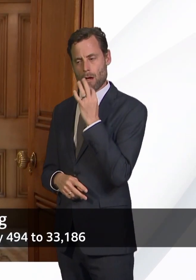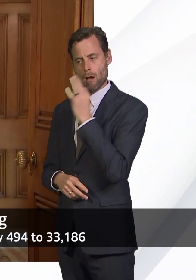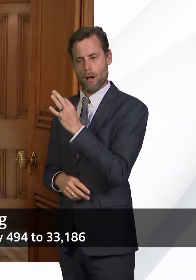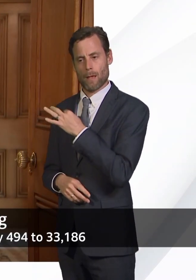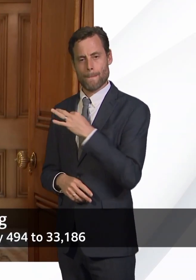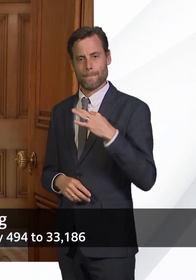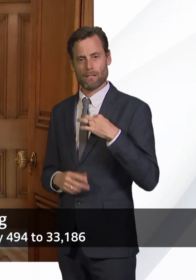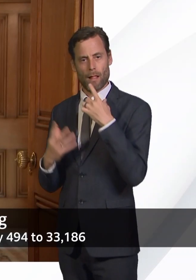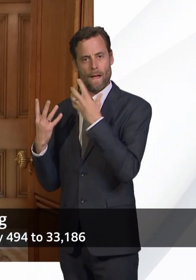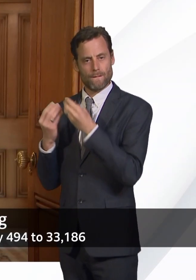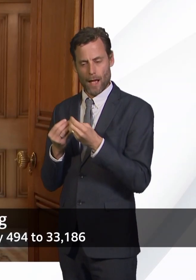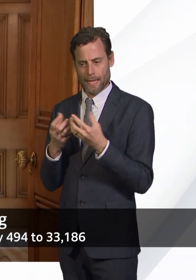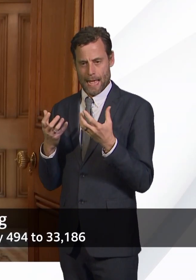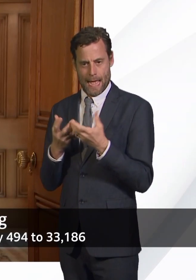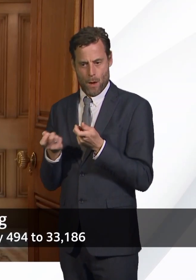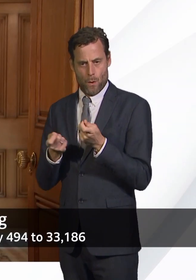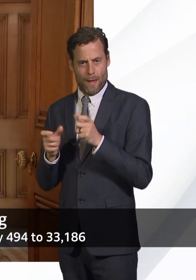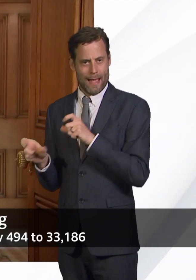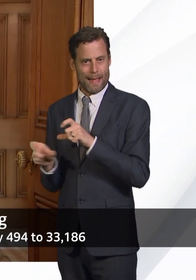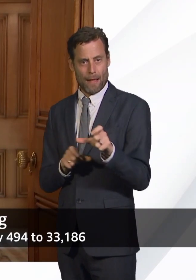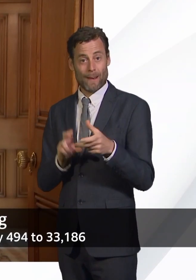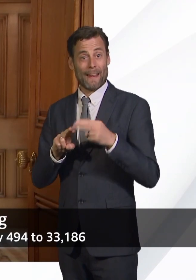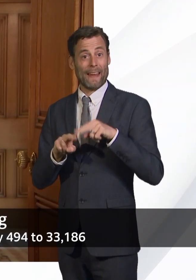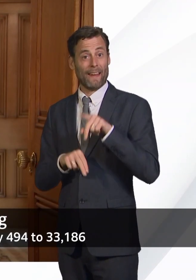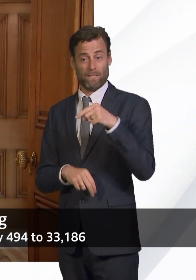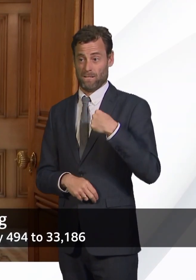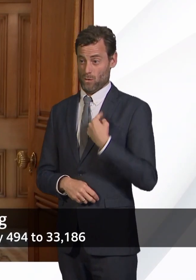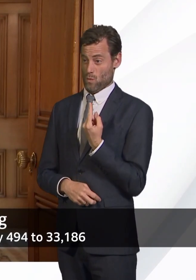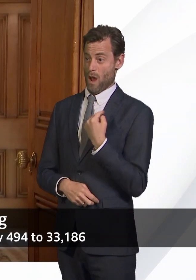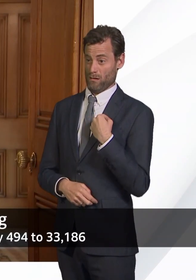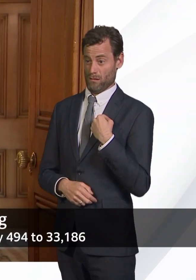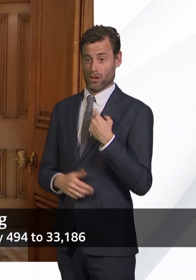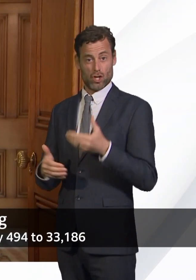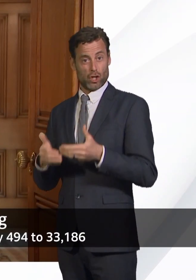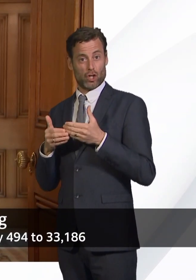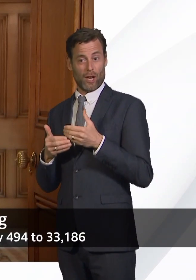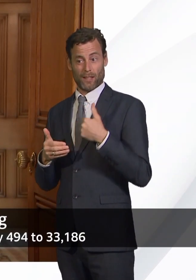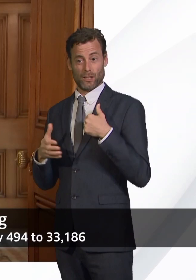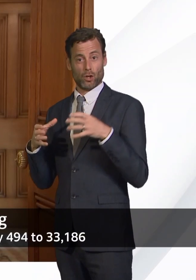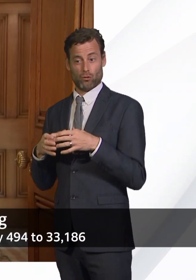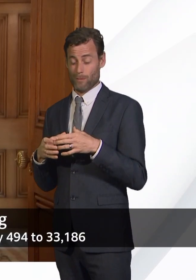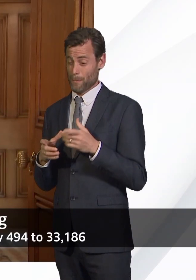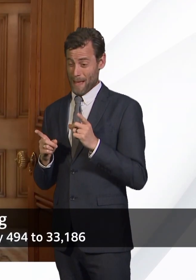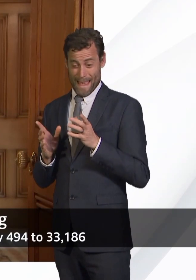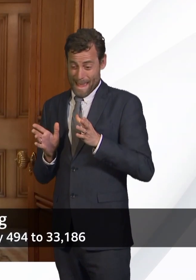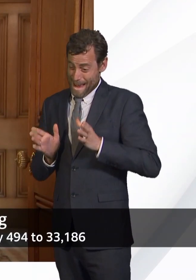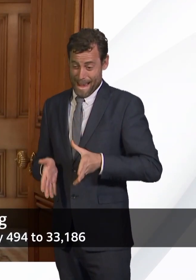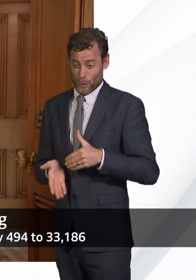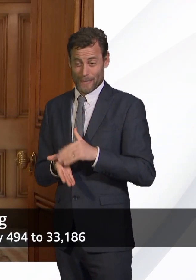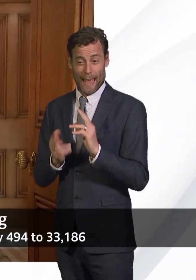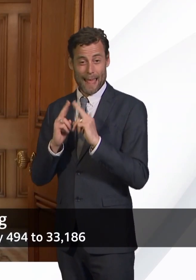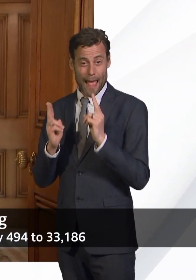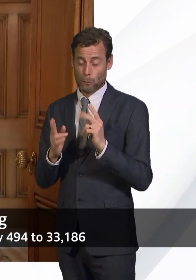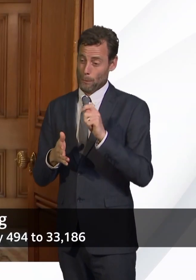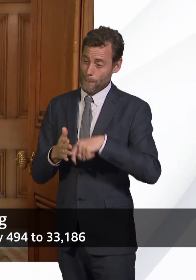with moving home. If you're in this situation and you decide that you must go ahead, all professionals